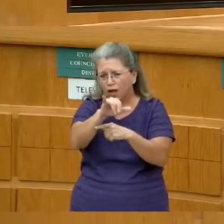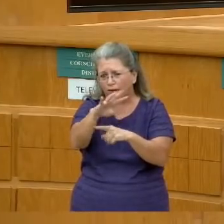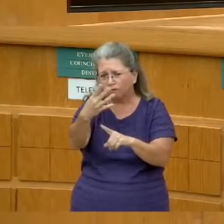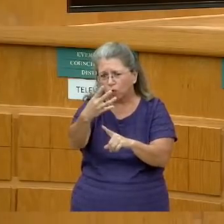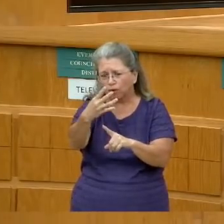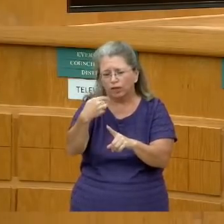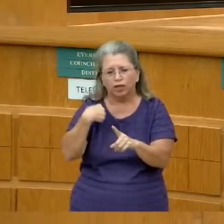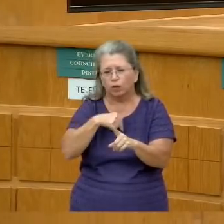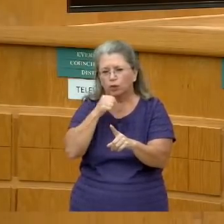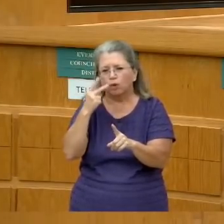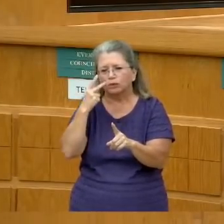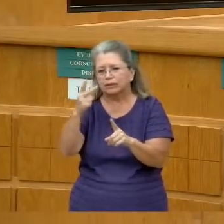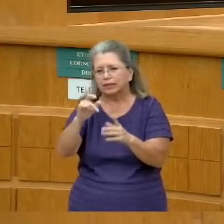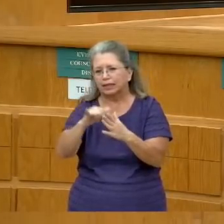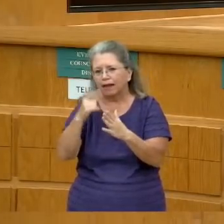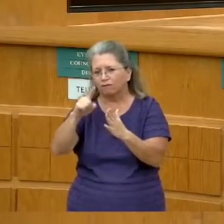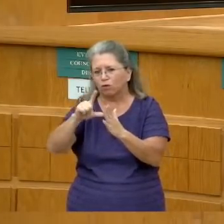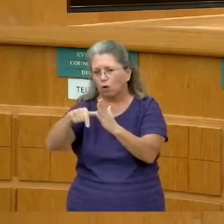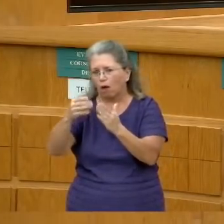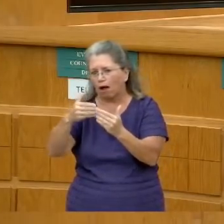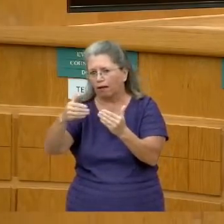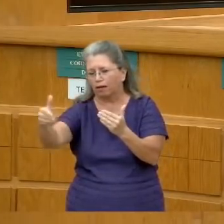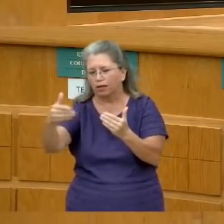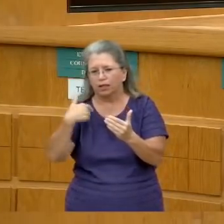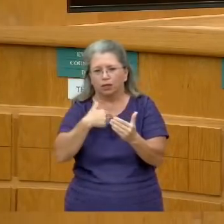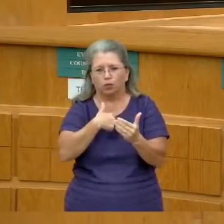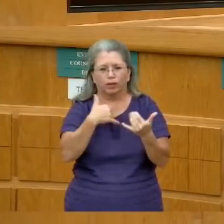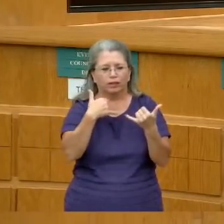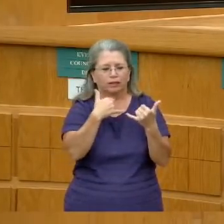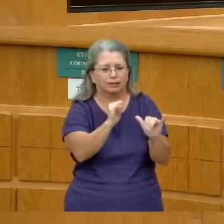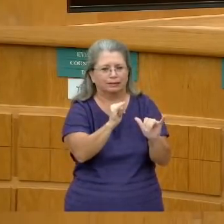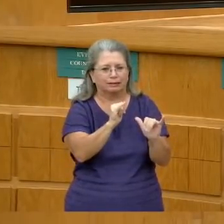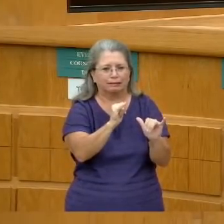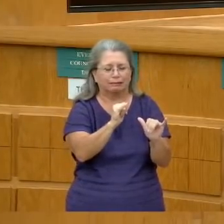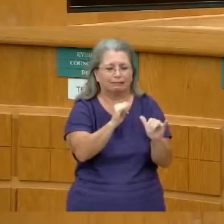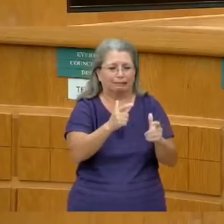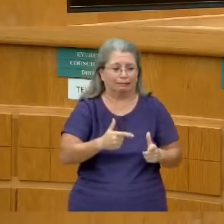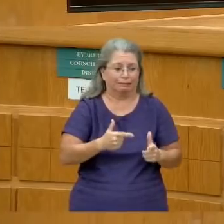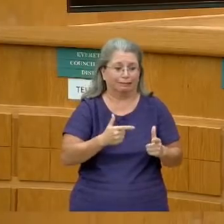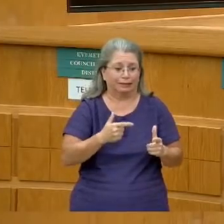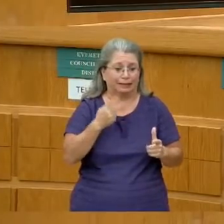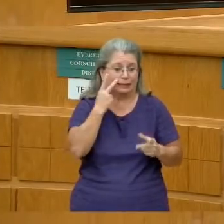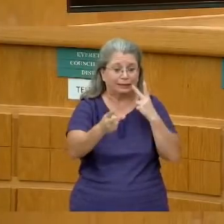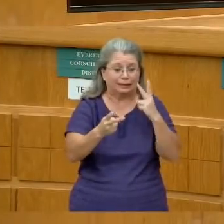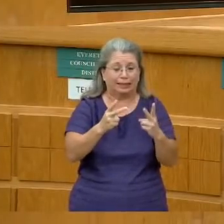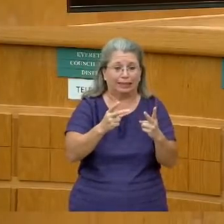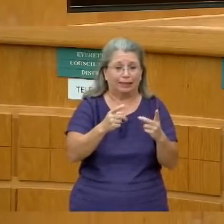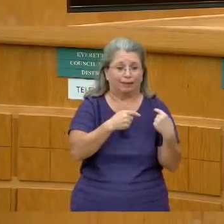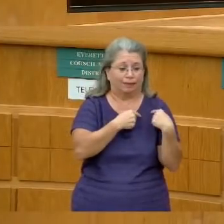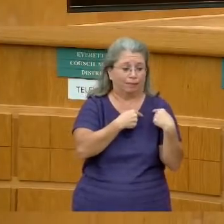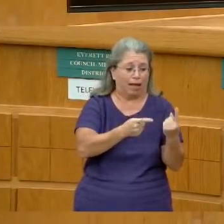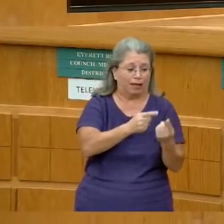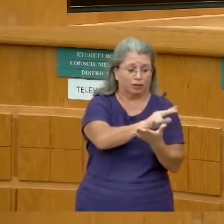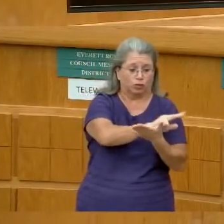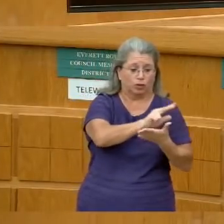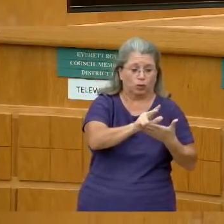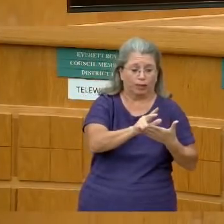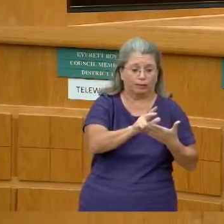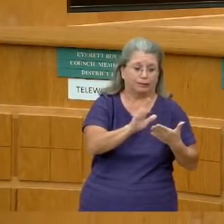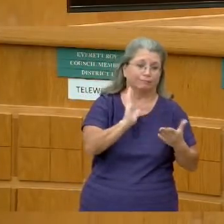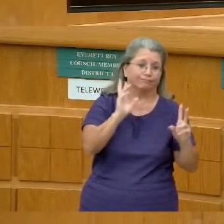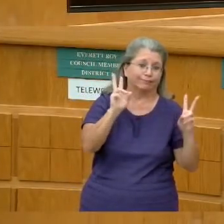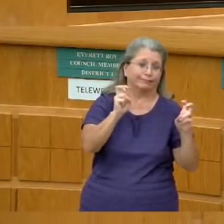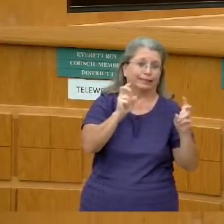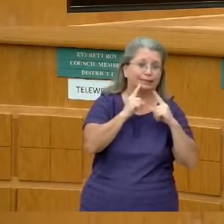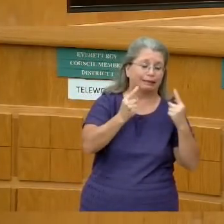while because we're still living off the sins of our past from the last 3 weeks. That's why you're seeing